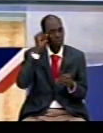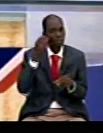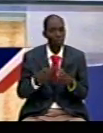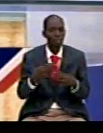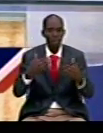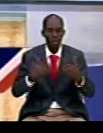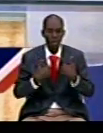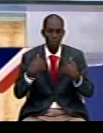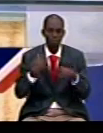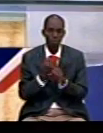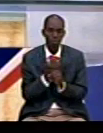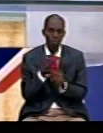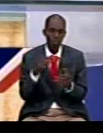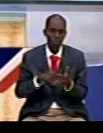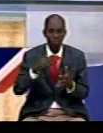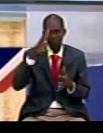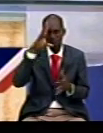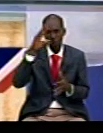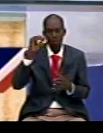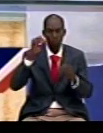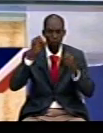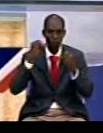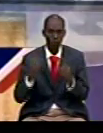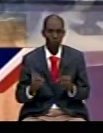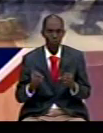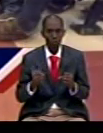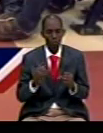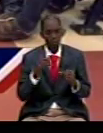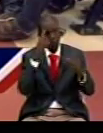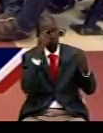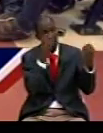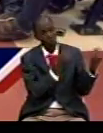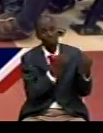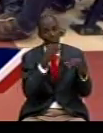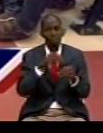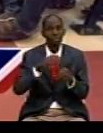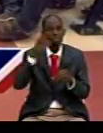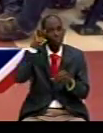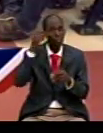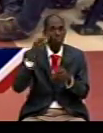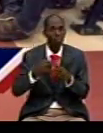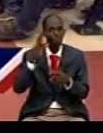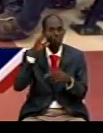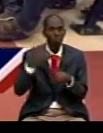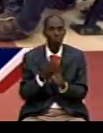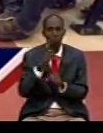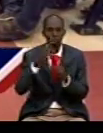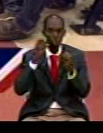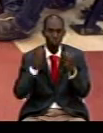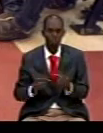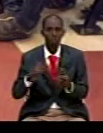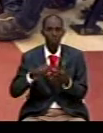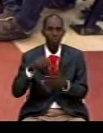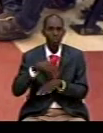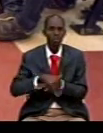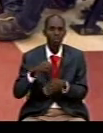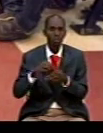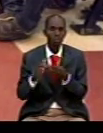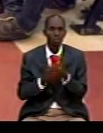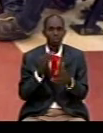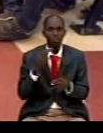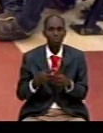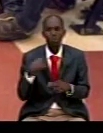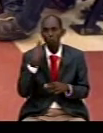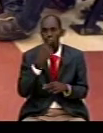made this man strong. Faith in his name will make you strong tonight. Whom you